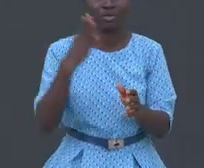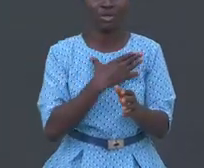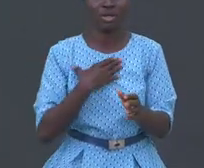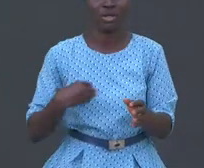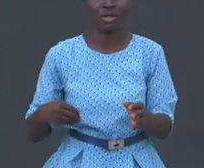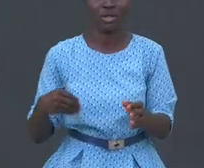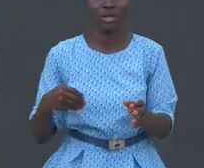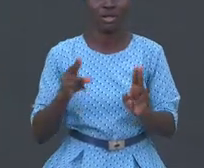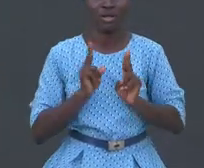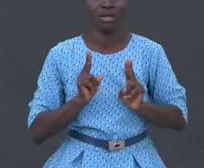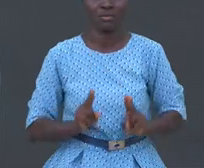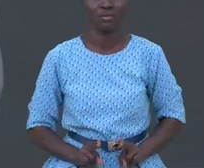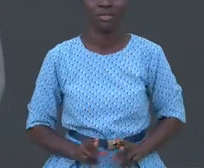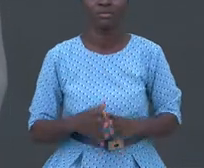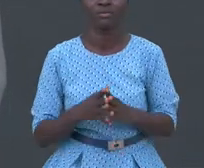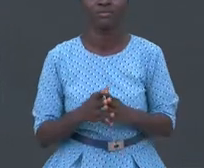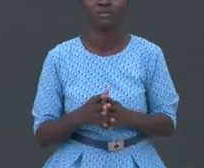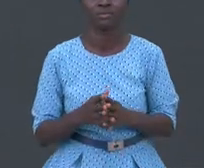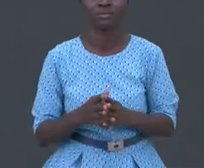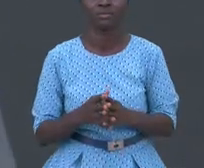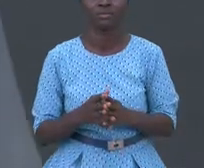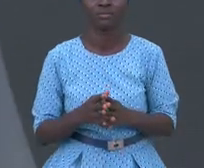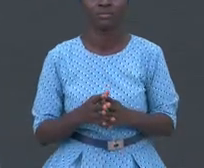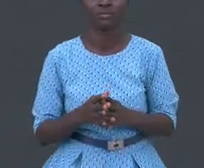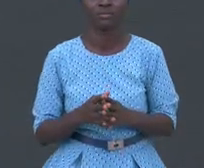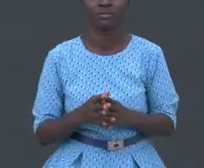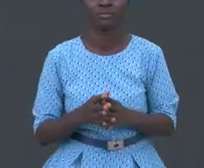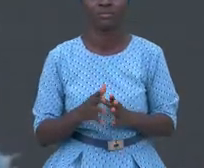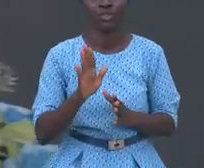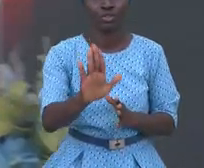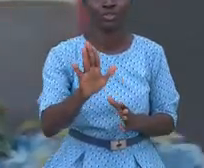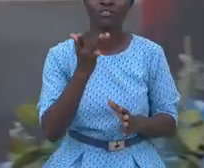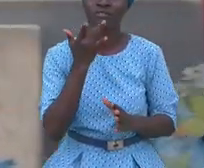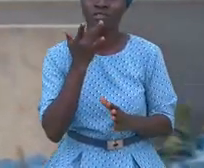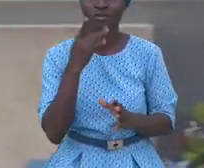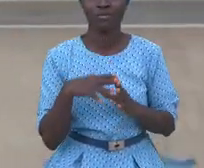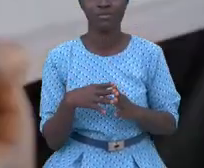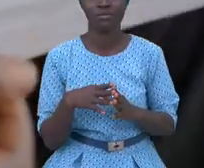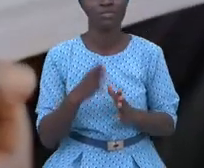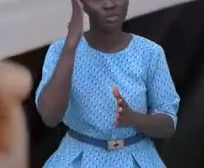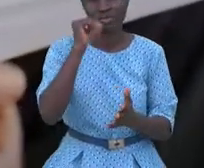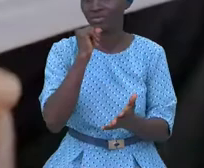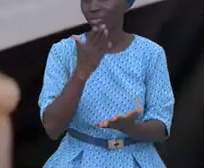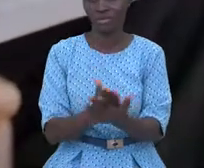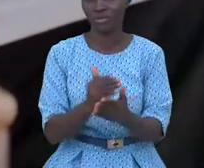God and with man. Your favor will not stop.